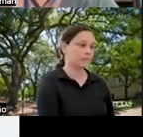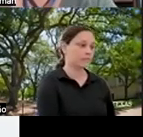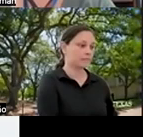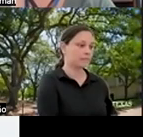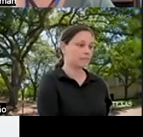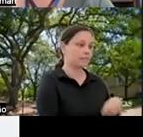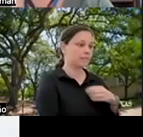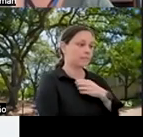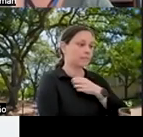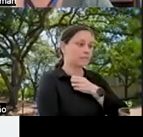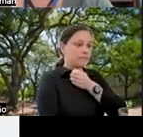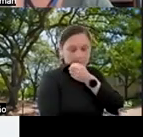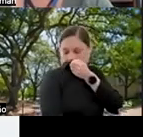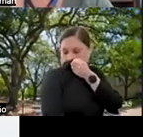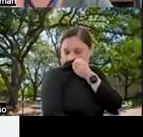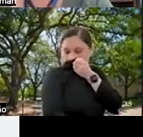plan?